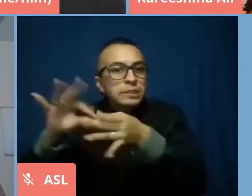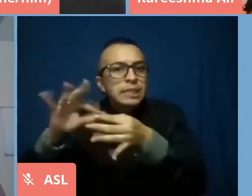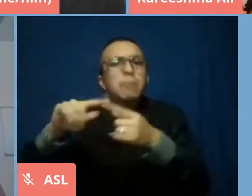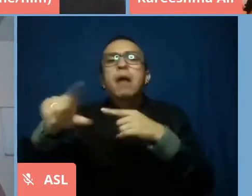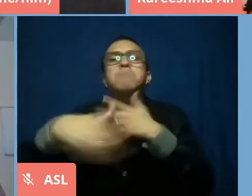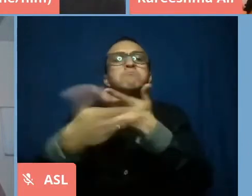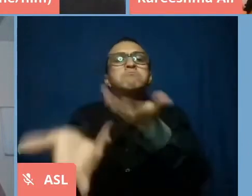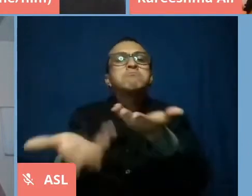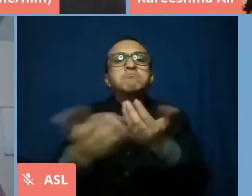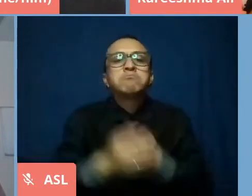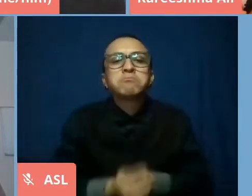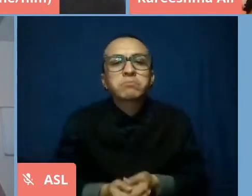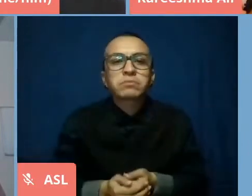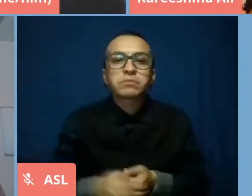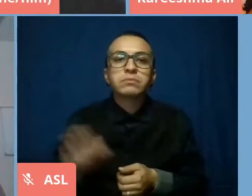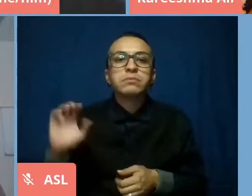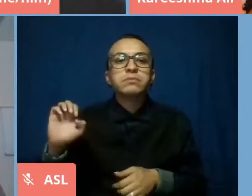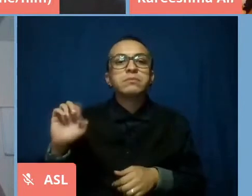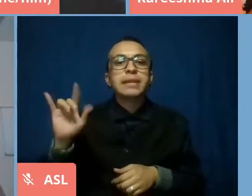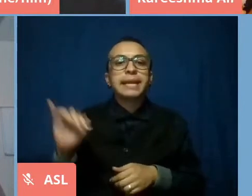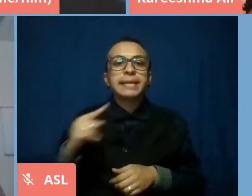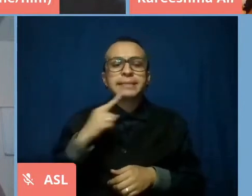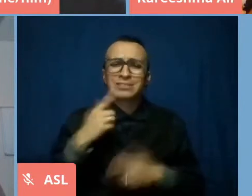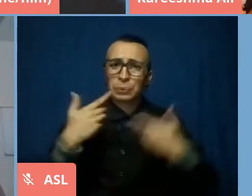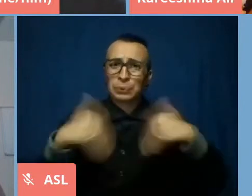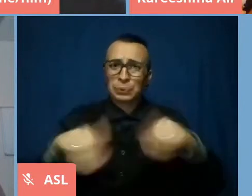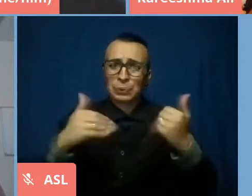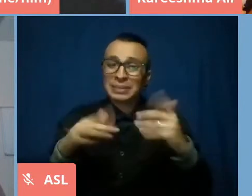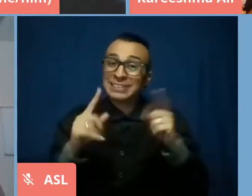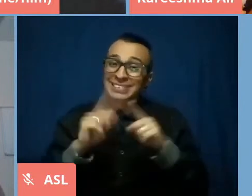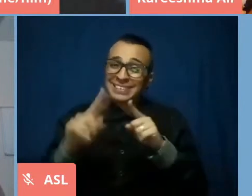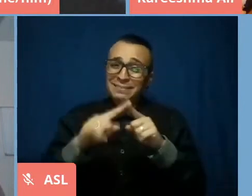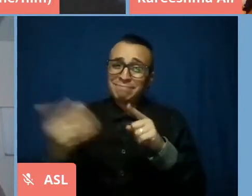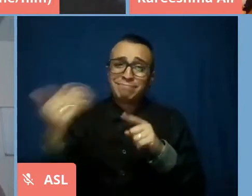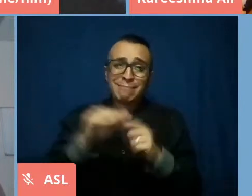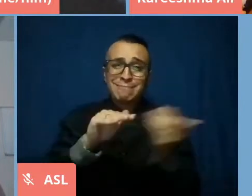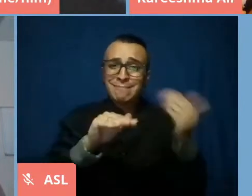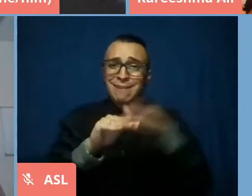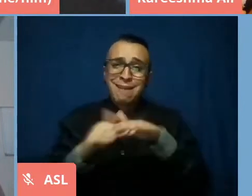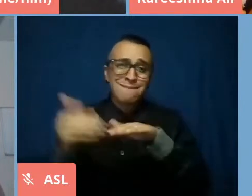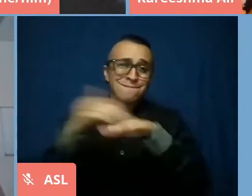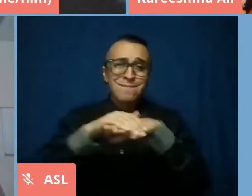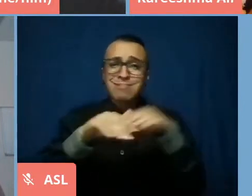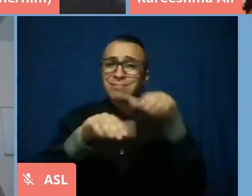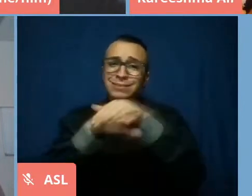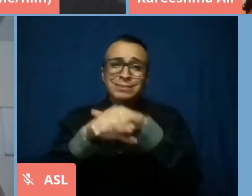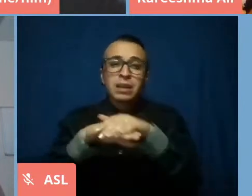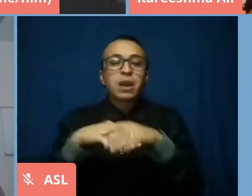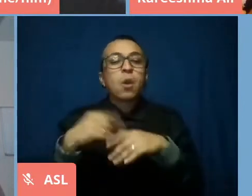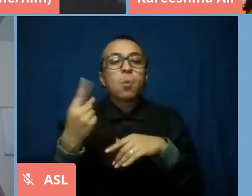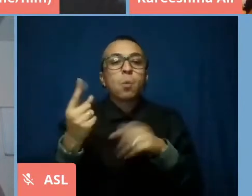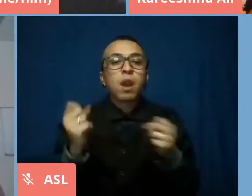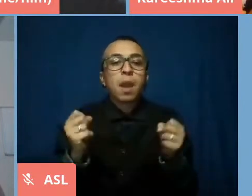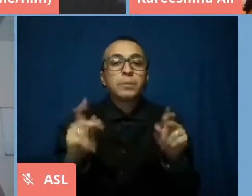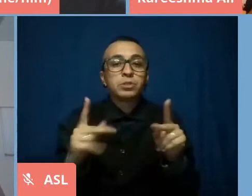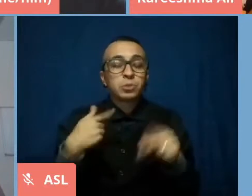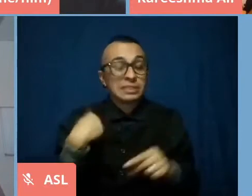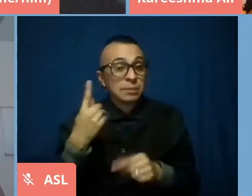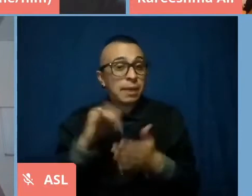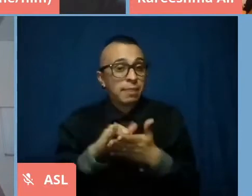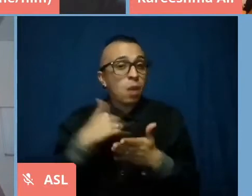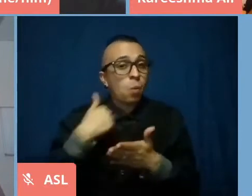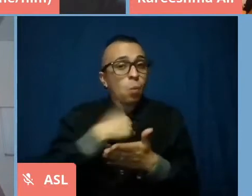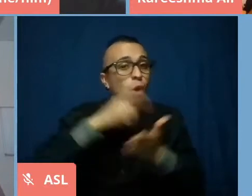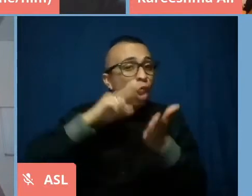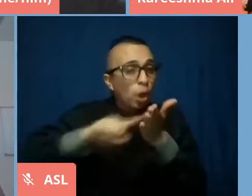say? Yeah, so many levels to this. I think one opportunity and something we're looking at